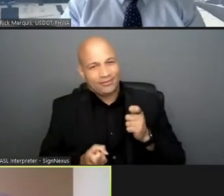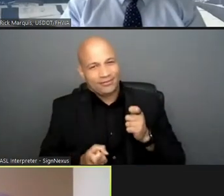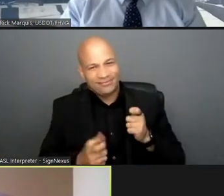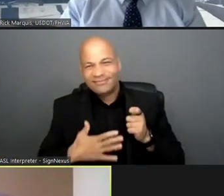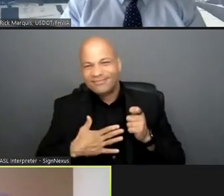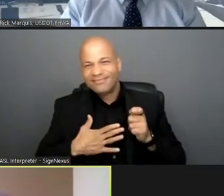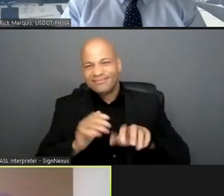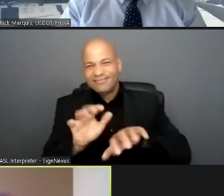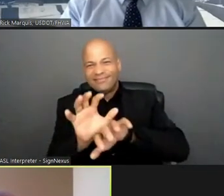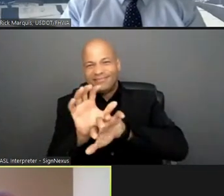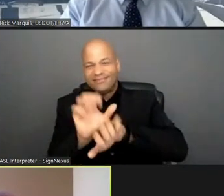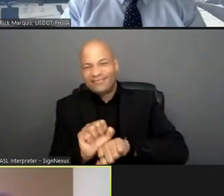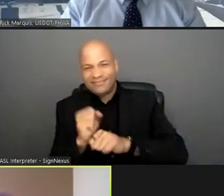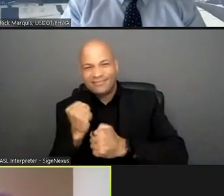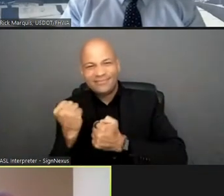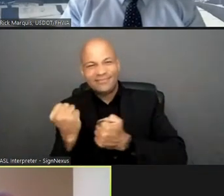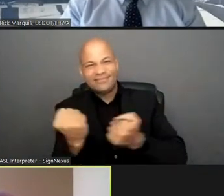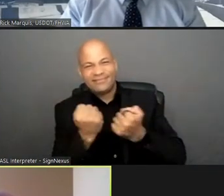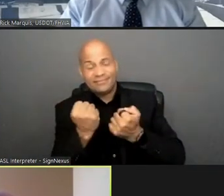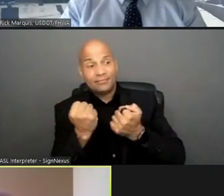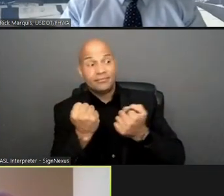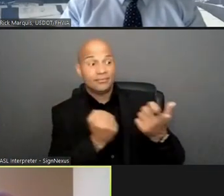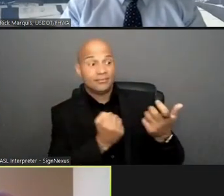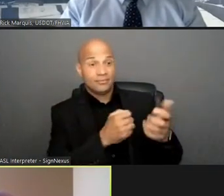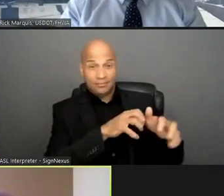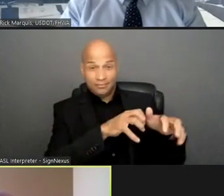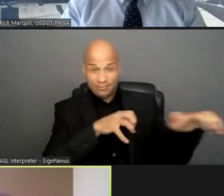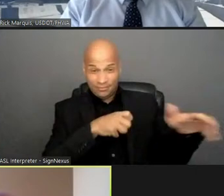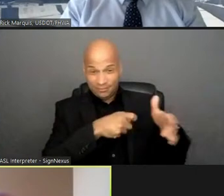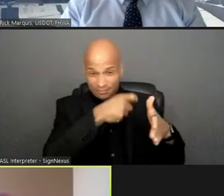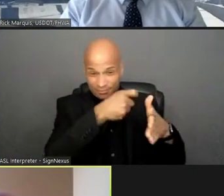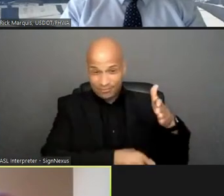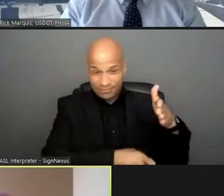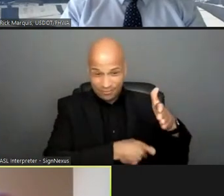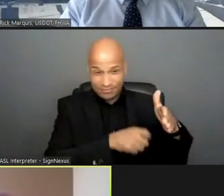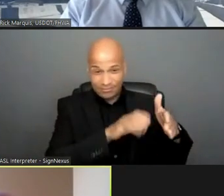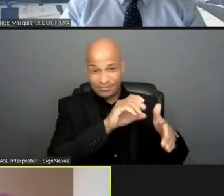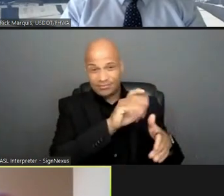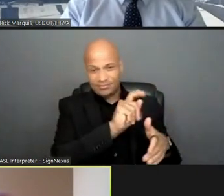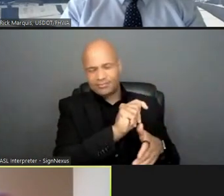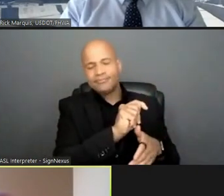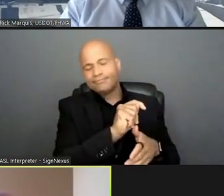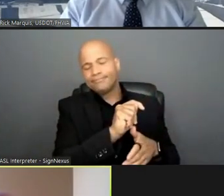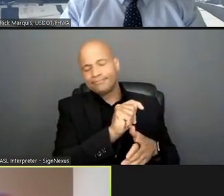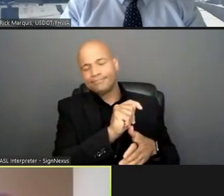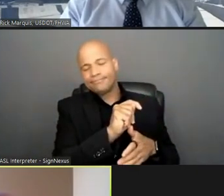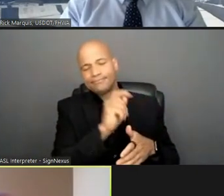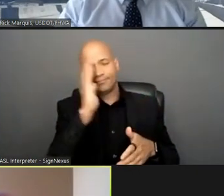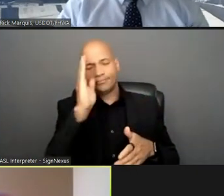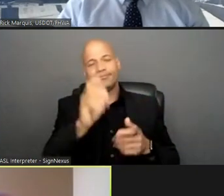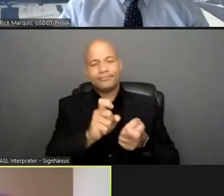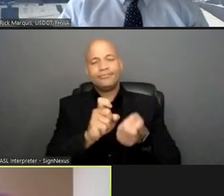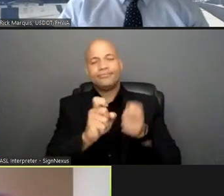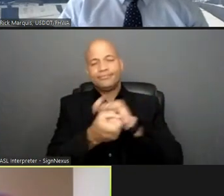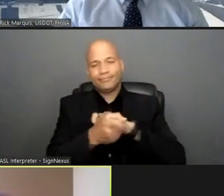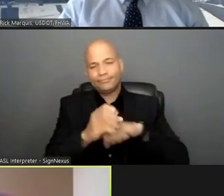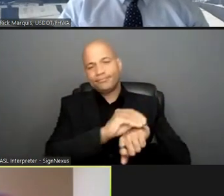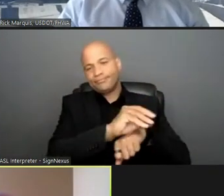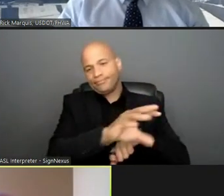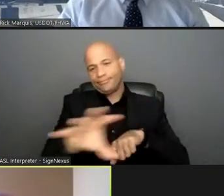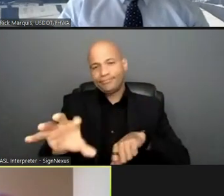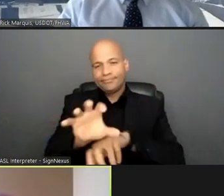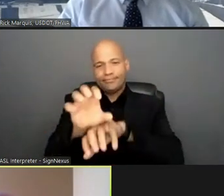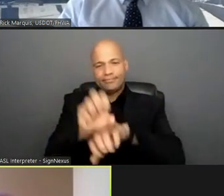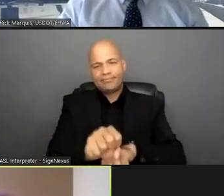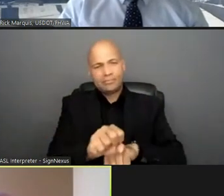I expect congestion pricing will change our habits uh and those of of many others who decided